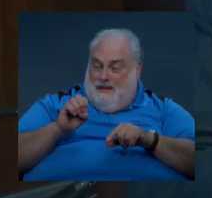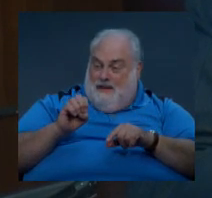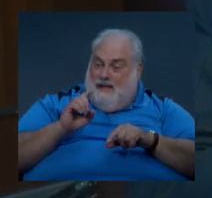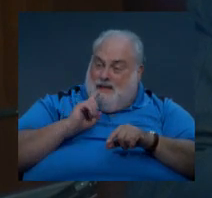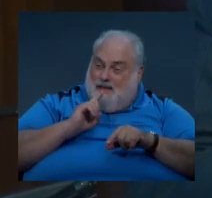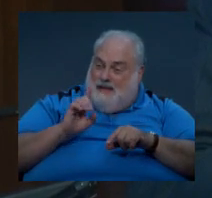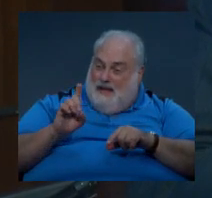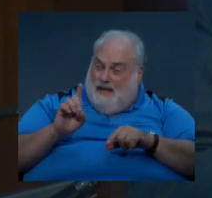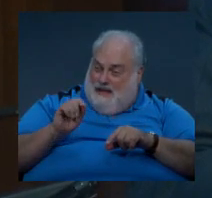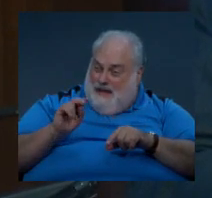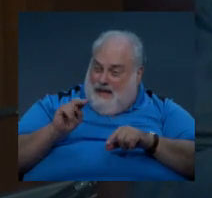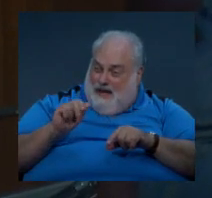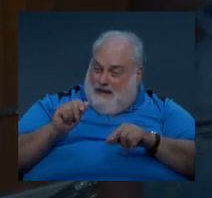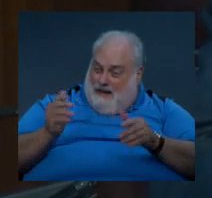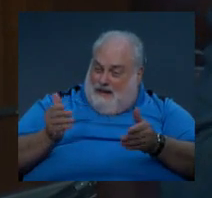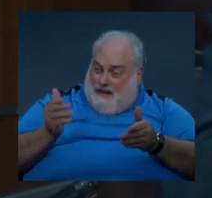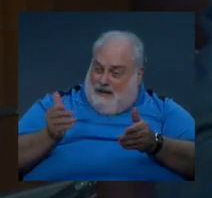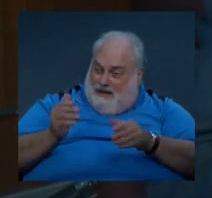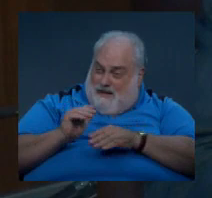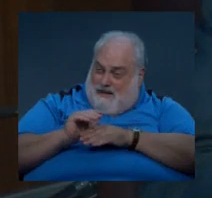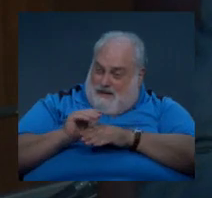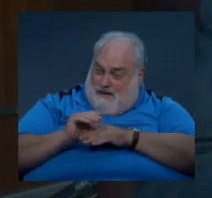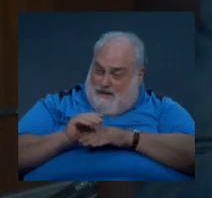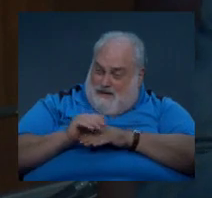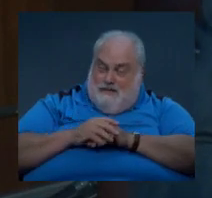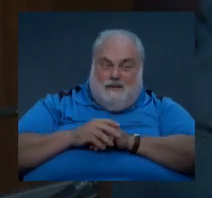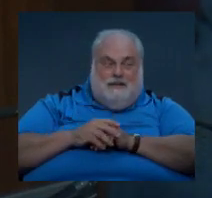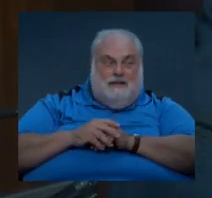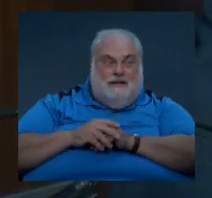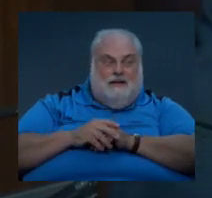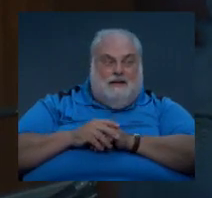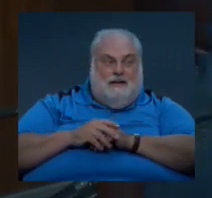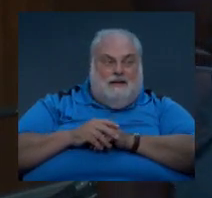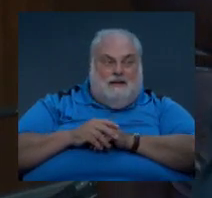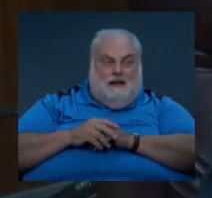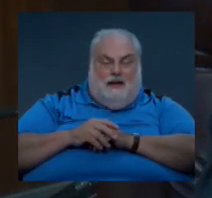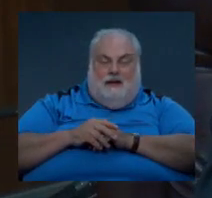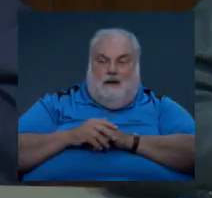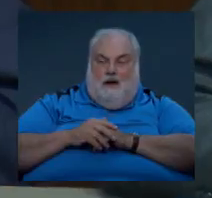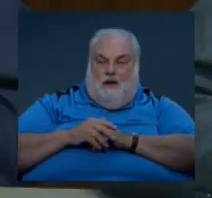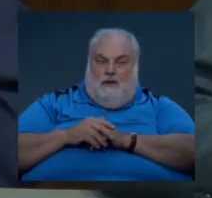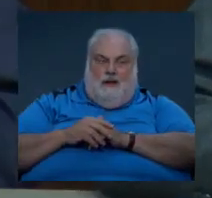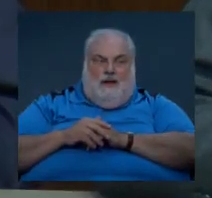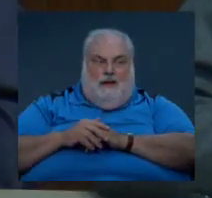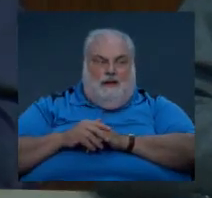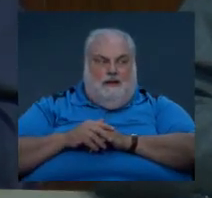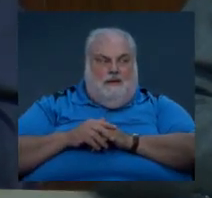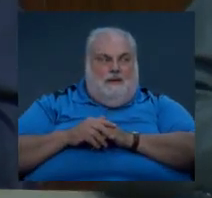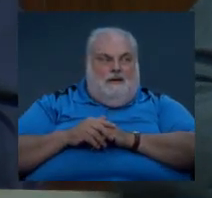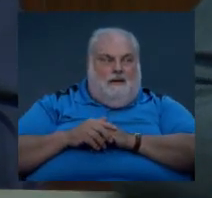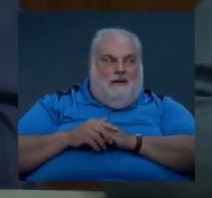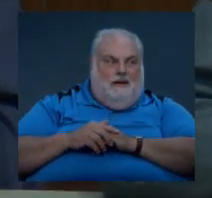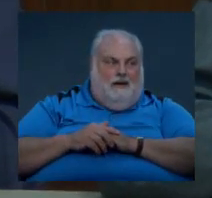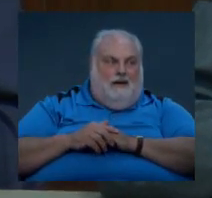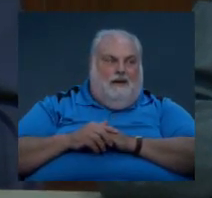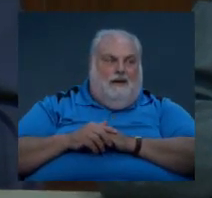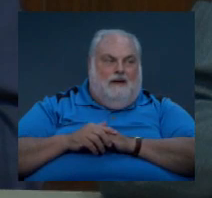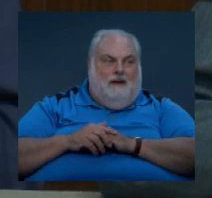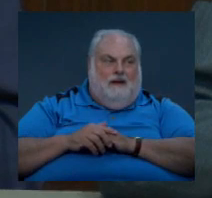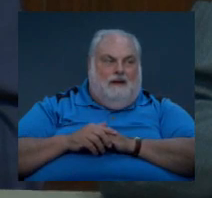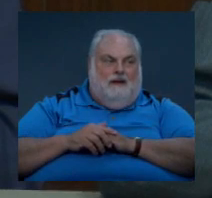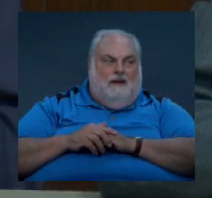is Dana here tonight? I just had a question for her on an email she sent to Director Webb and